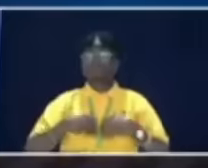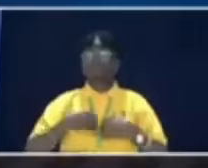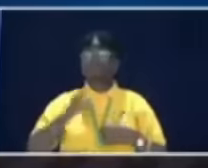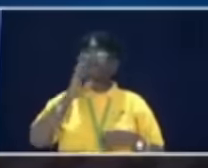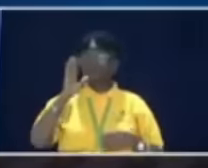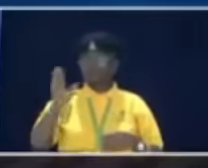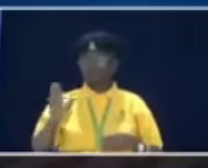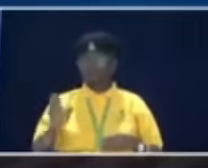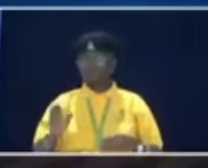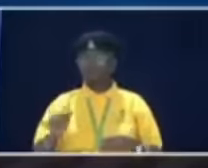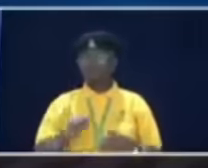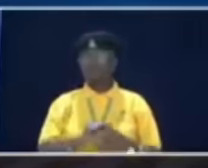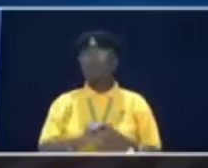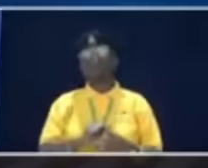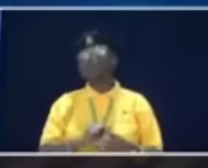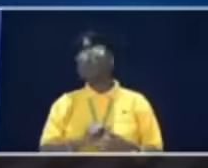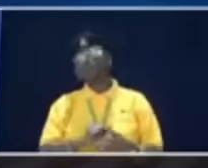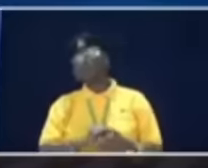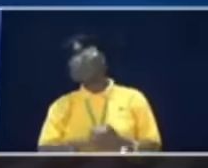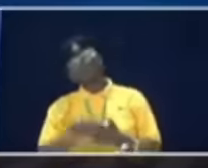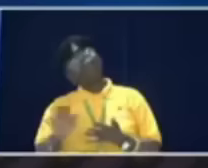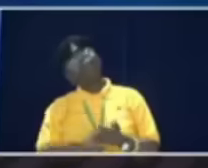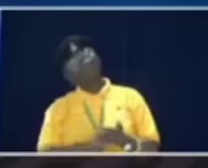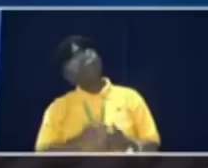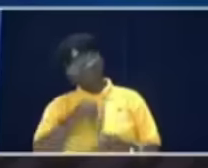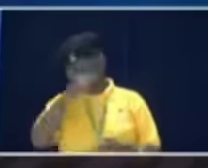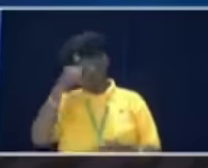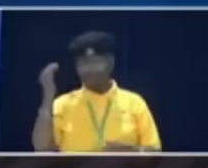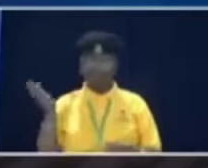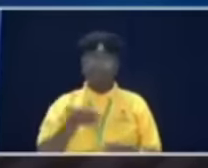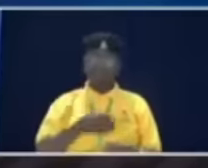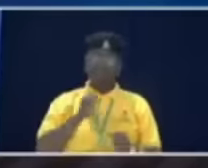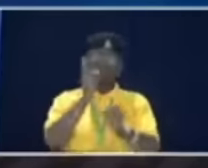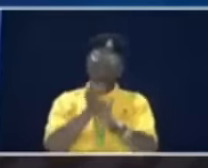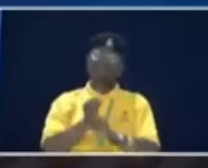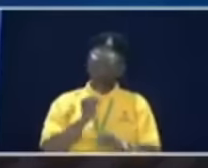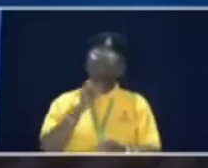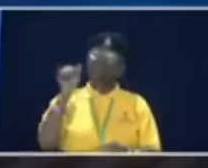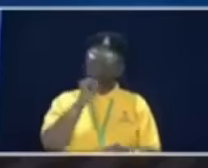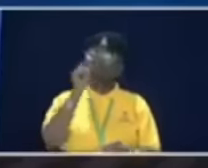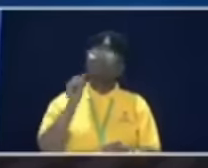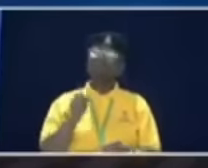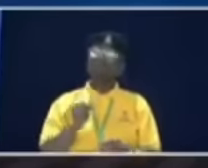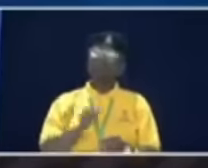because our faith is not enough. Oh, please, Daddy,